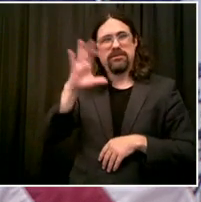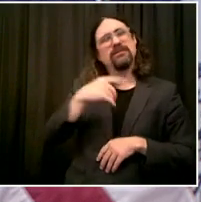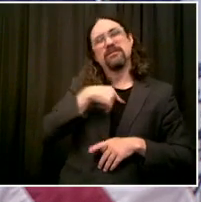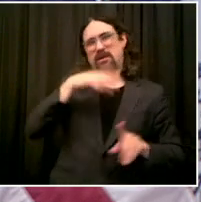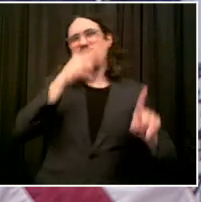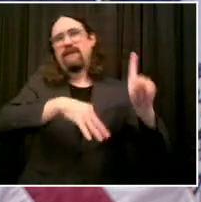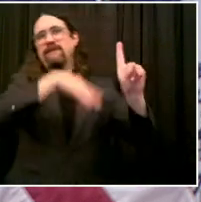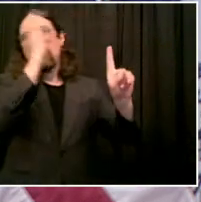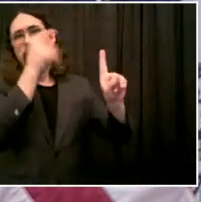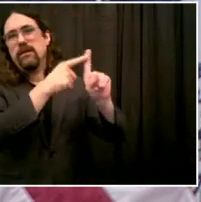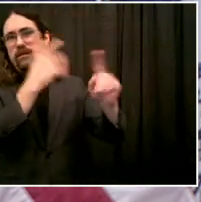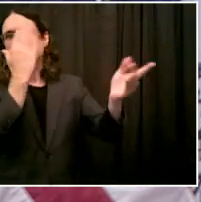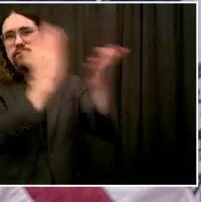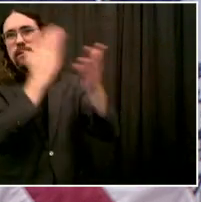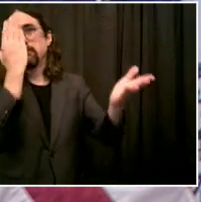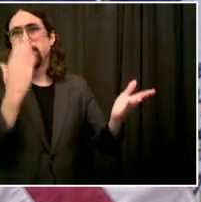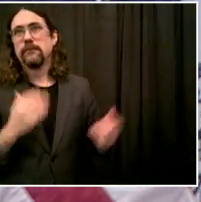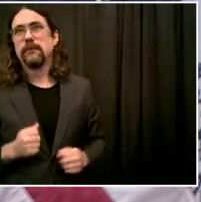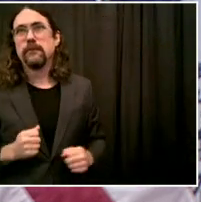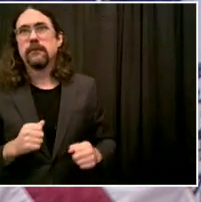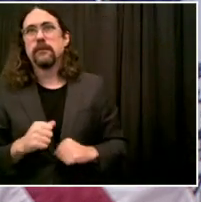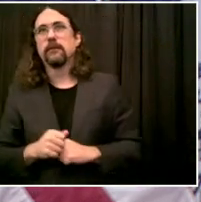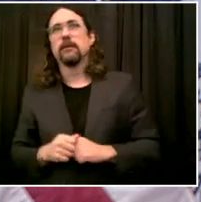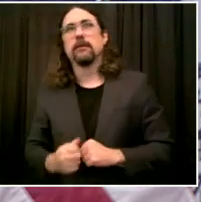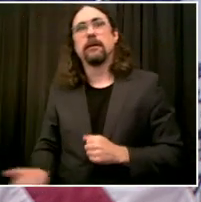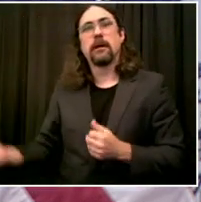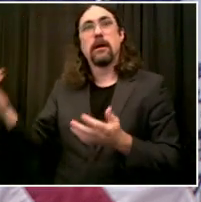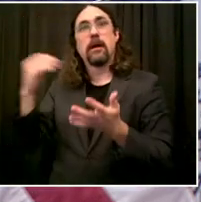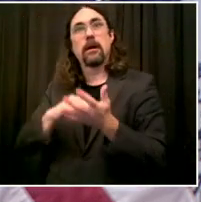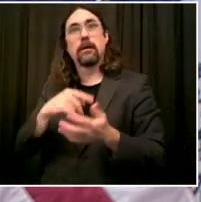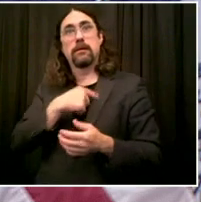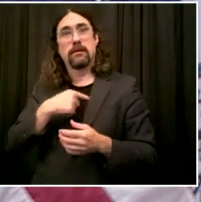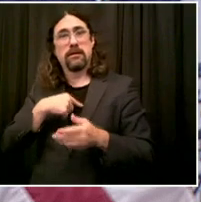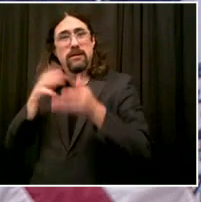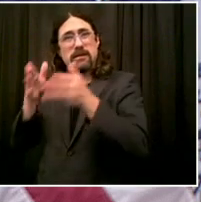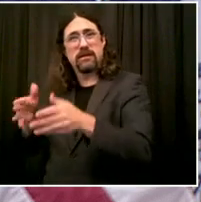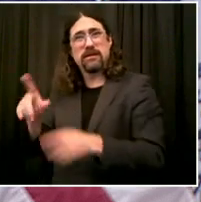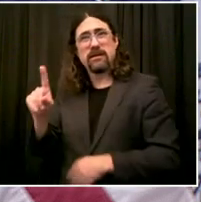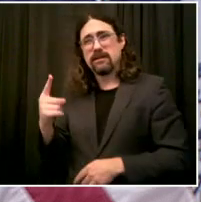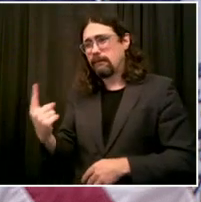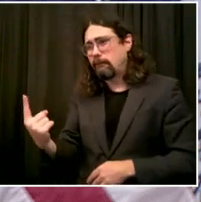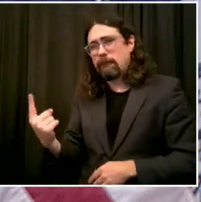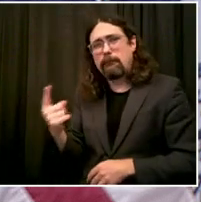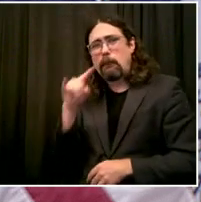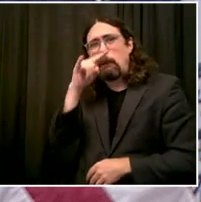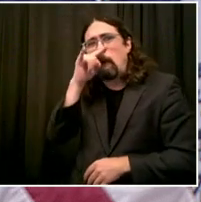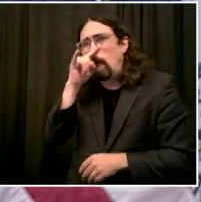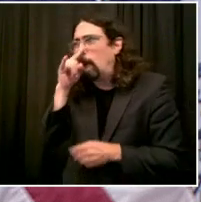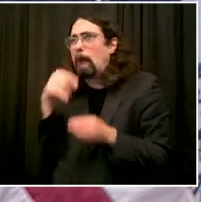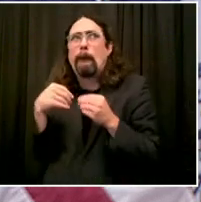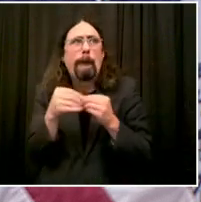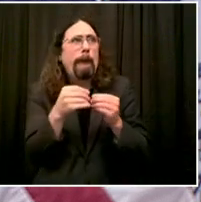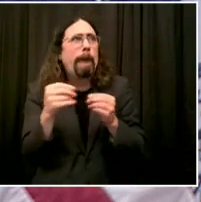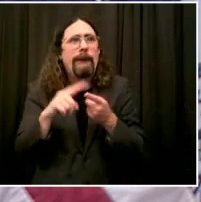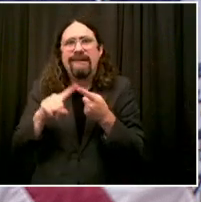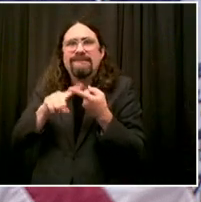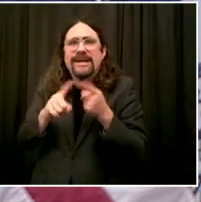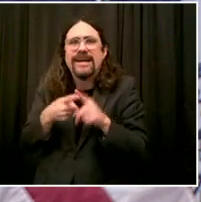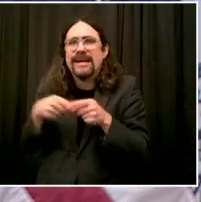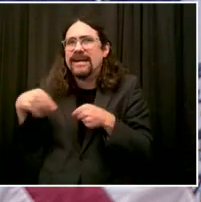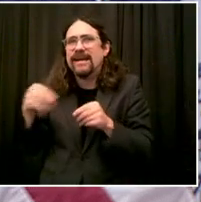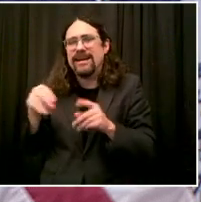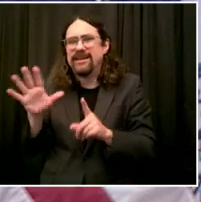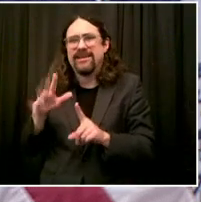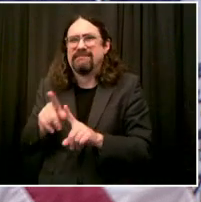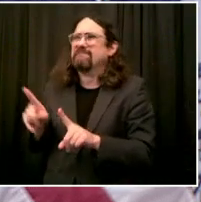corner. We're focused on the people really profiting and really distributing a lot of fireworks and causing this problem for so many New